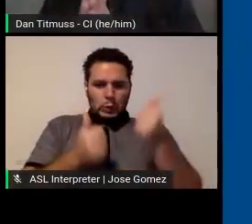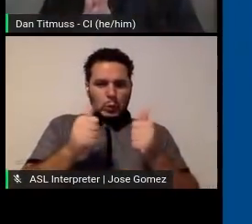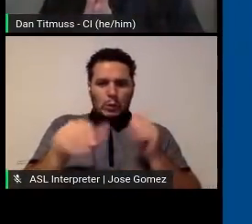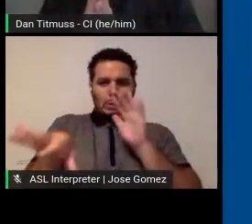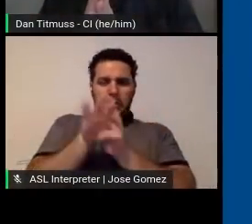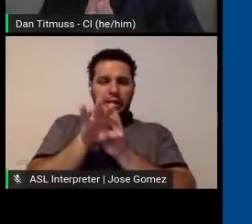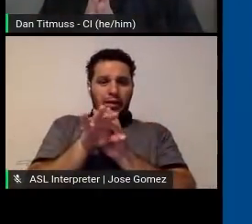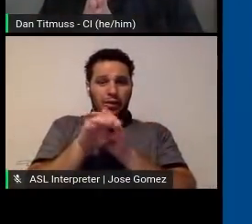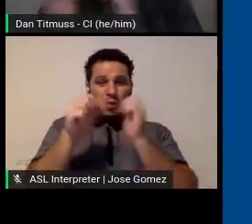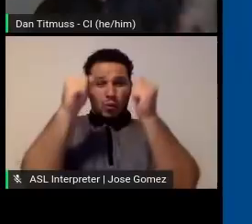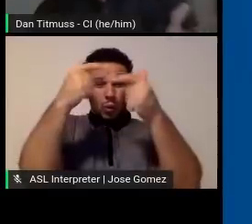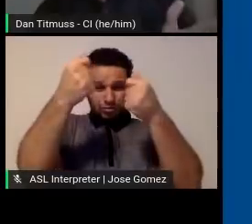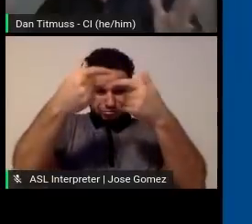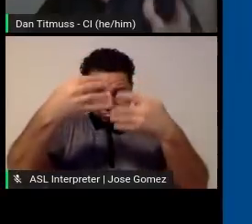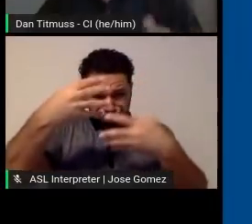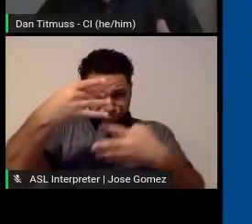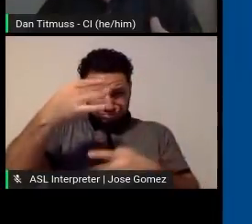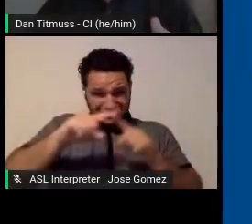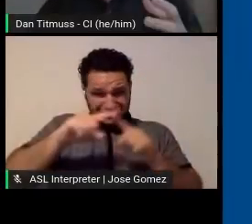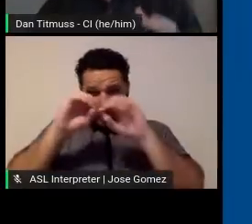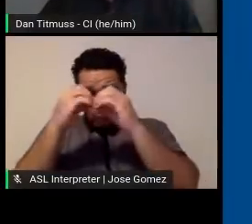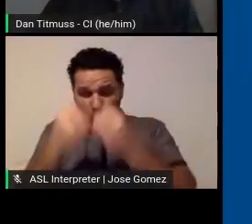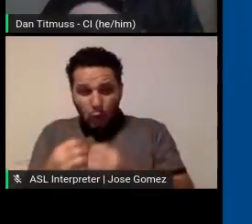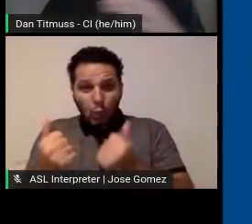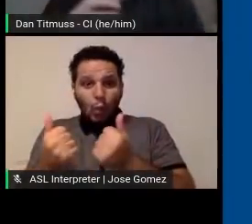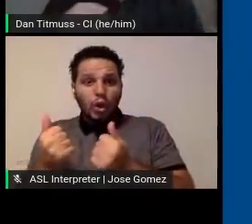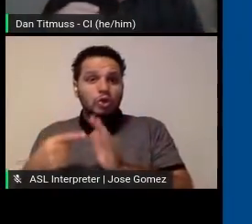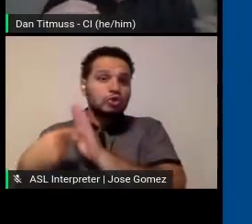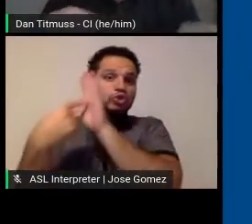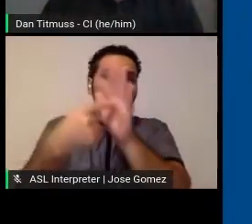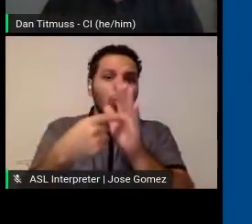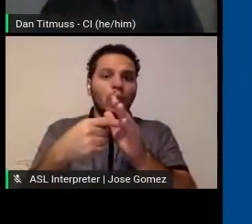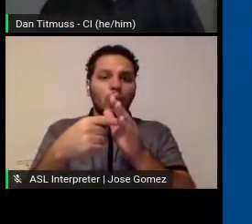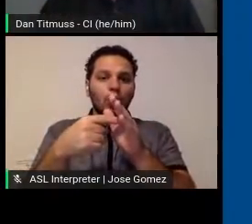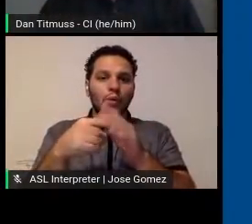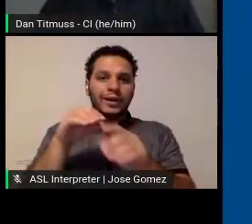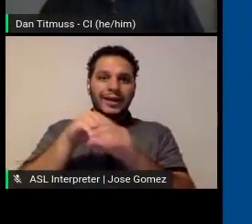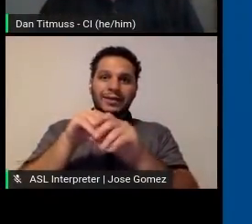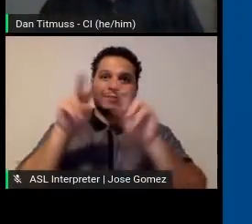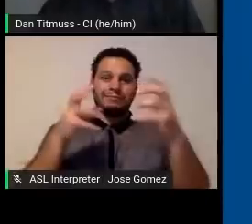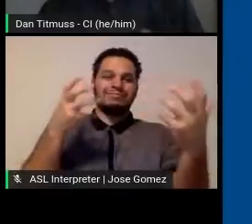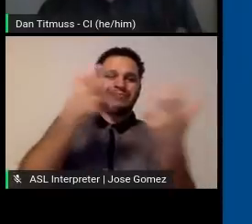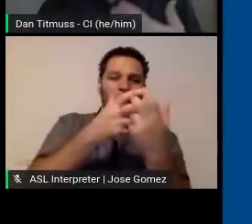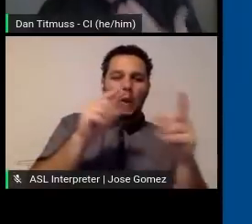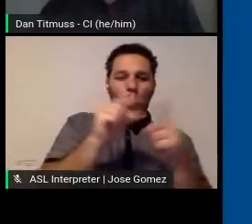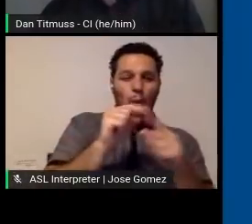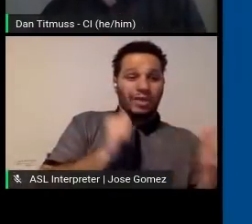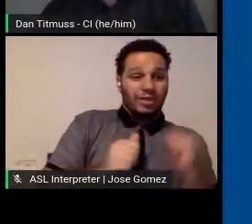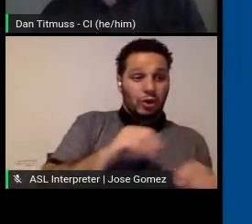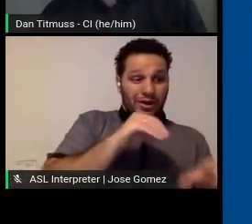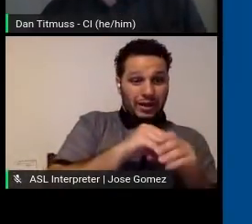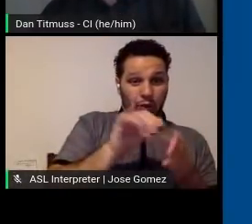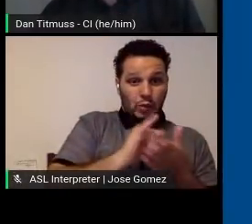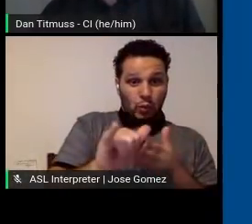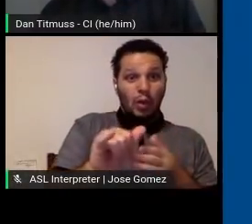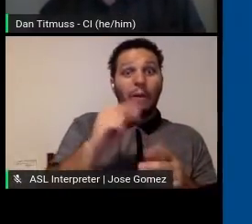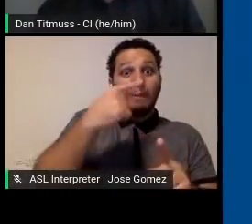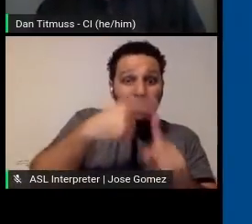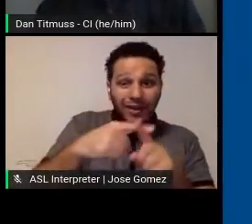one out of all those different organizations to present for the term theater in New York. And also they're all competing for